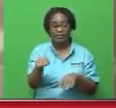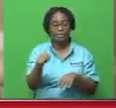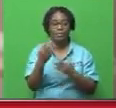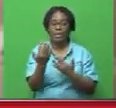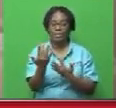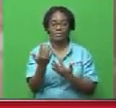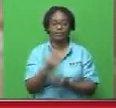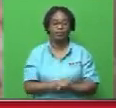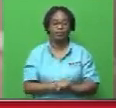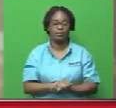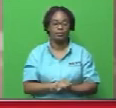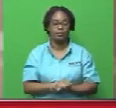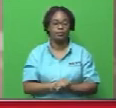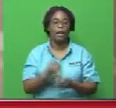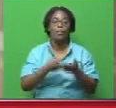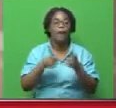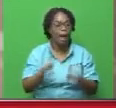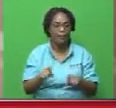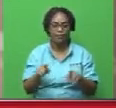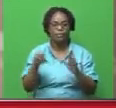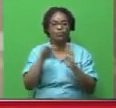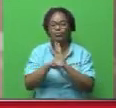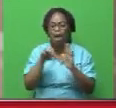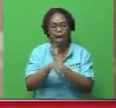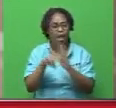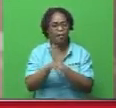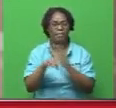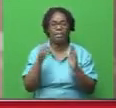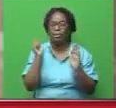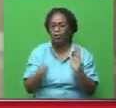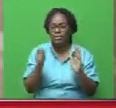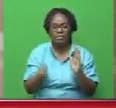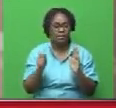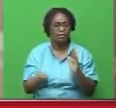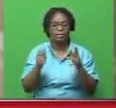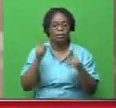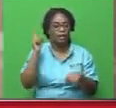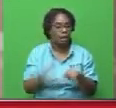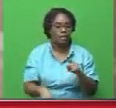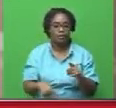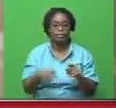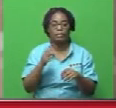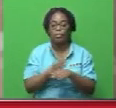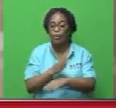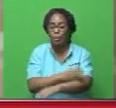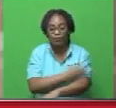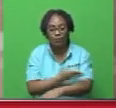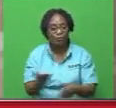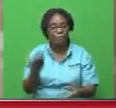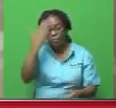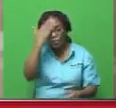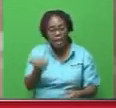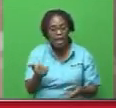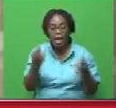are we going with the criminal justice system when an integral part of it cannot move? And why is that the case? Is